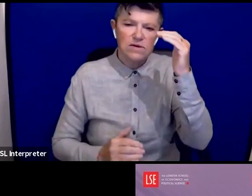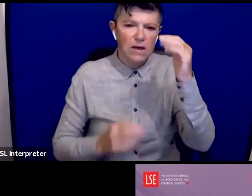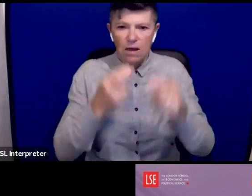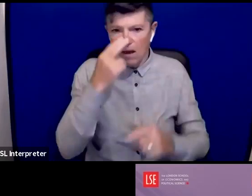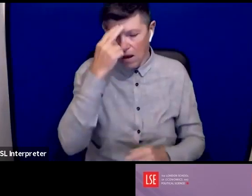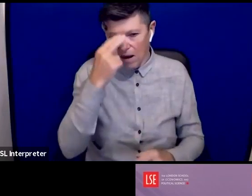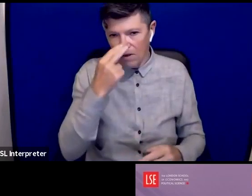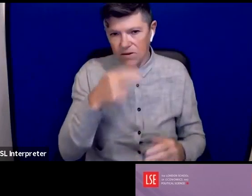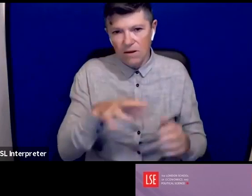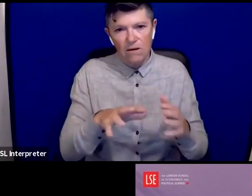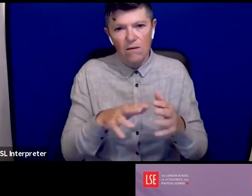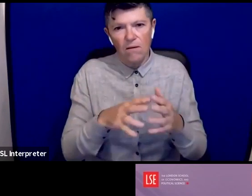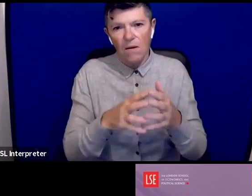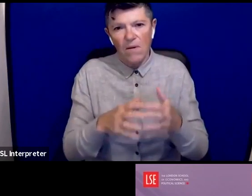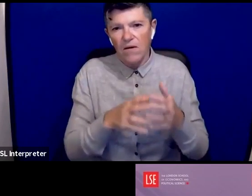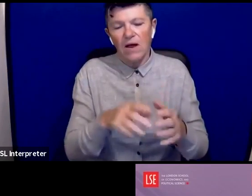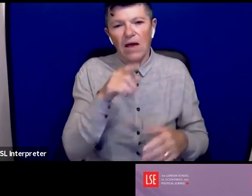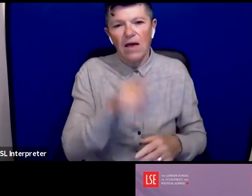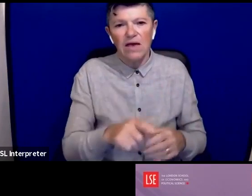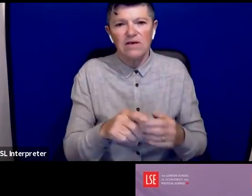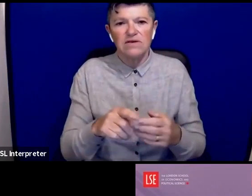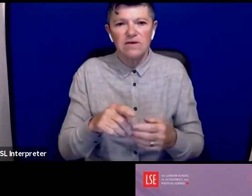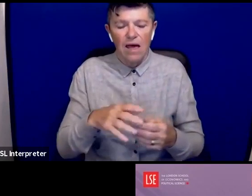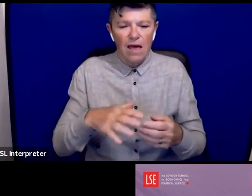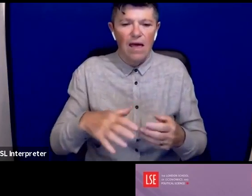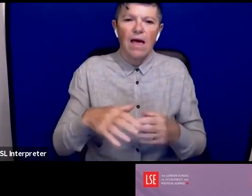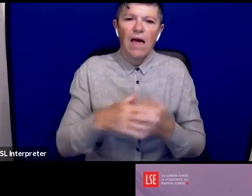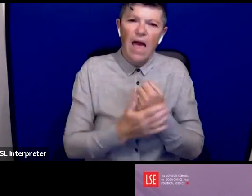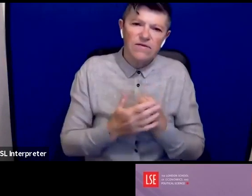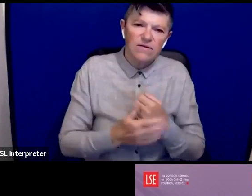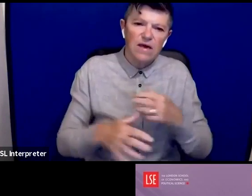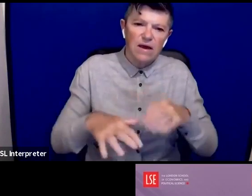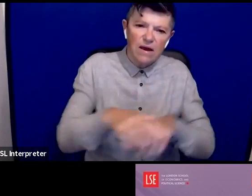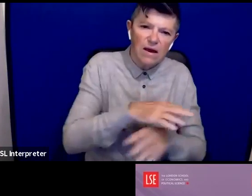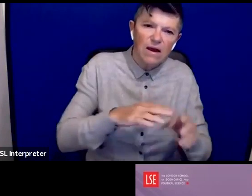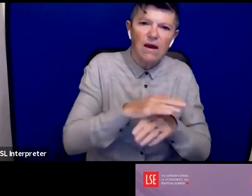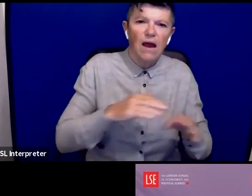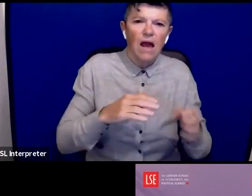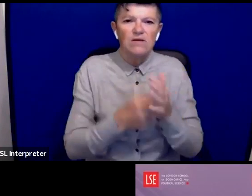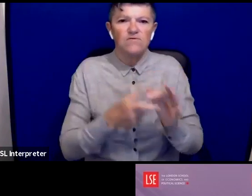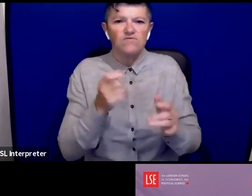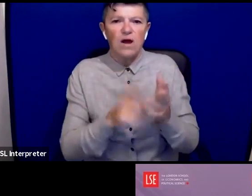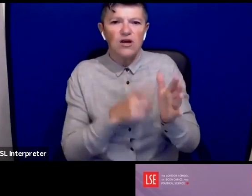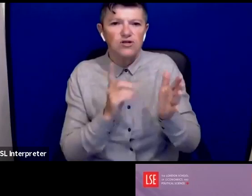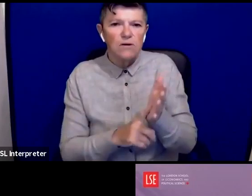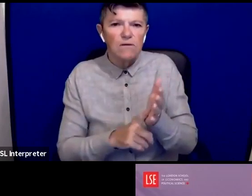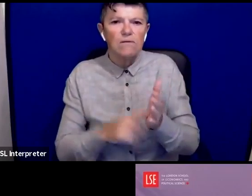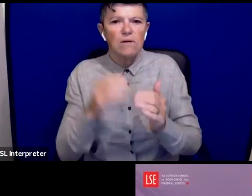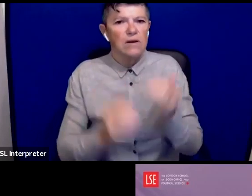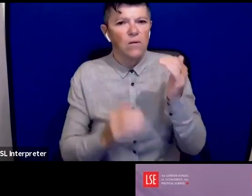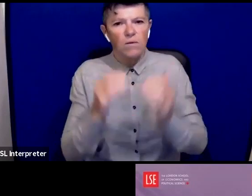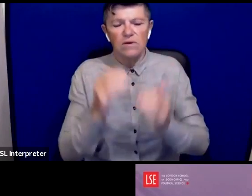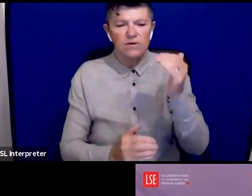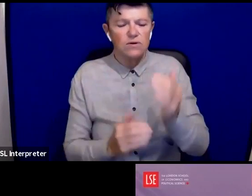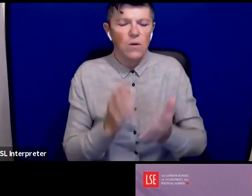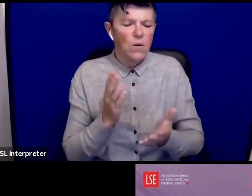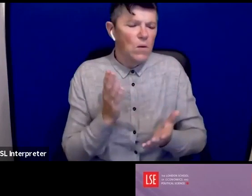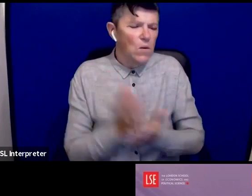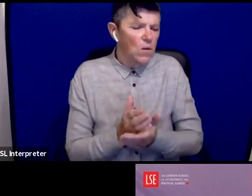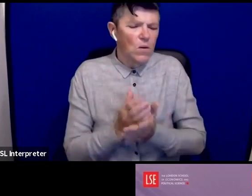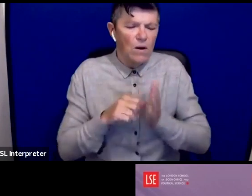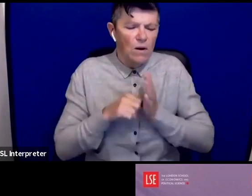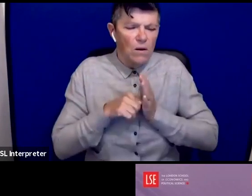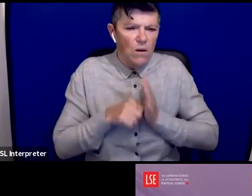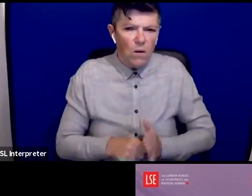ethnic and racial inequities that have proven to be very, very, very difficult to overcome.